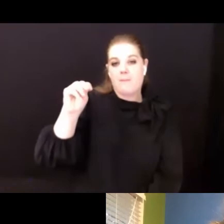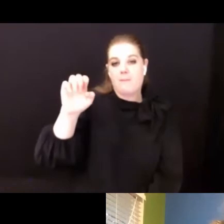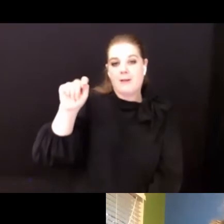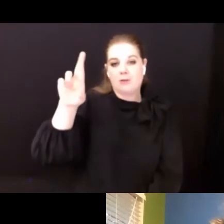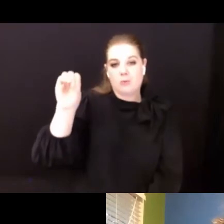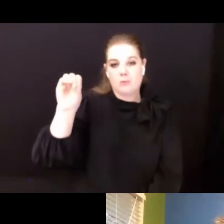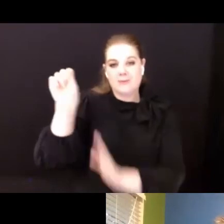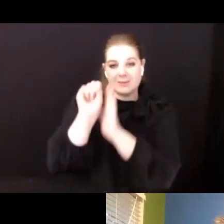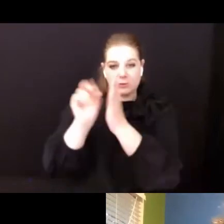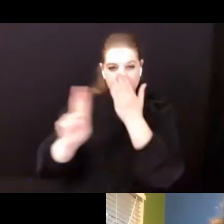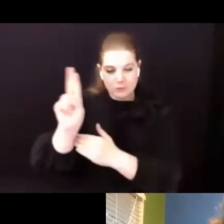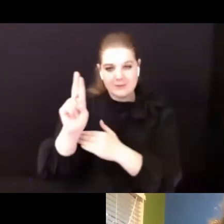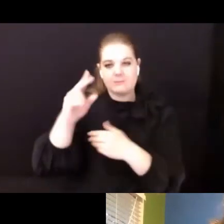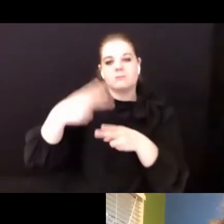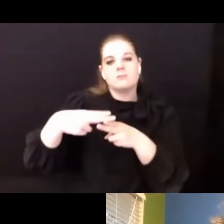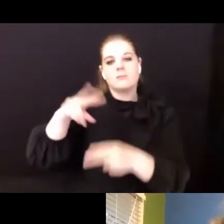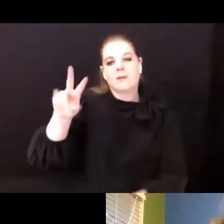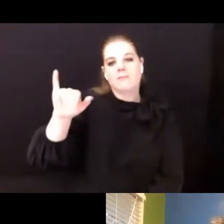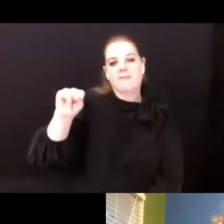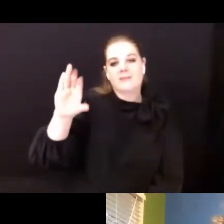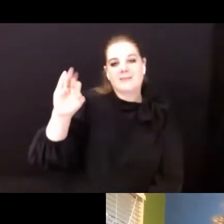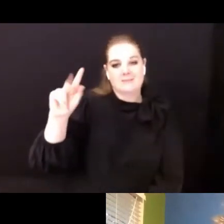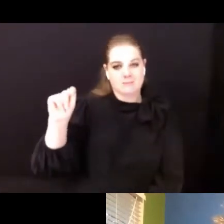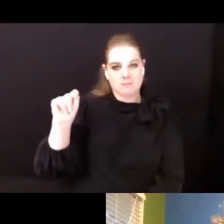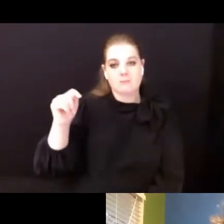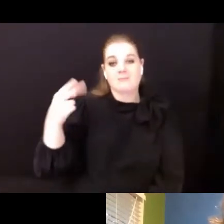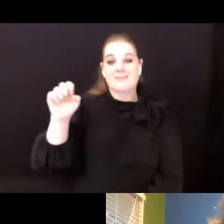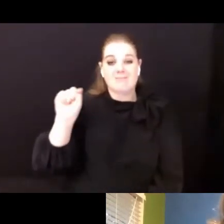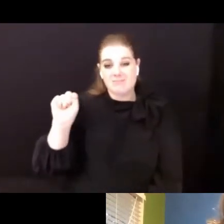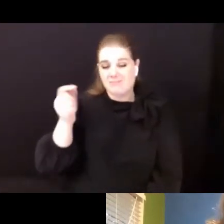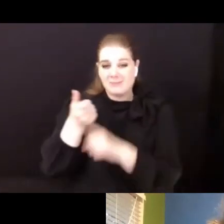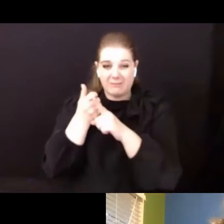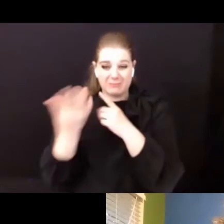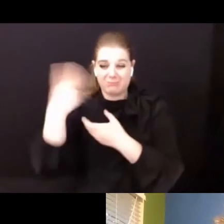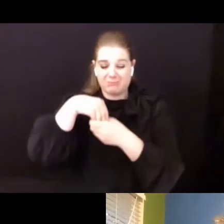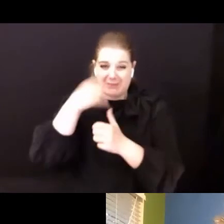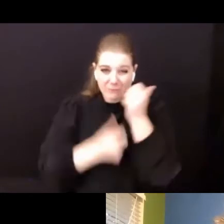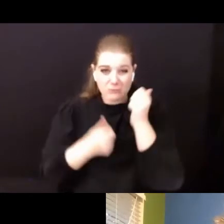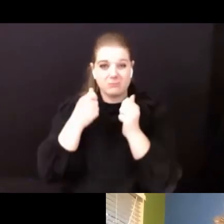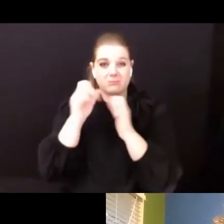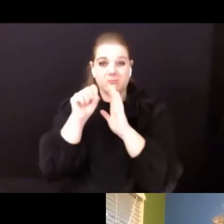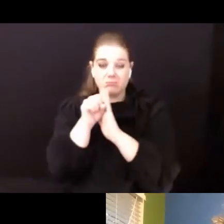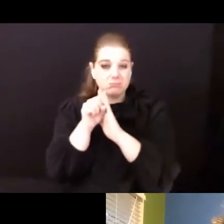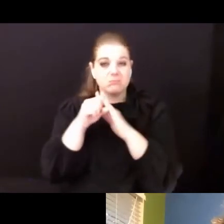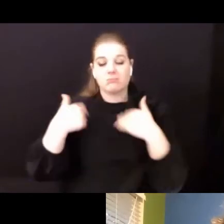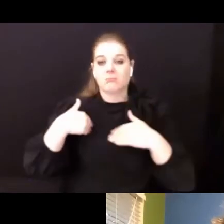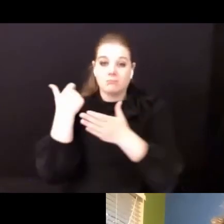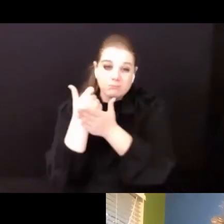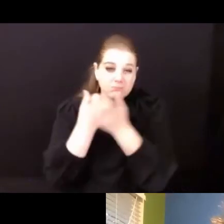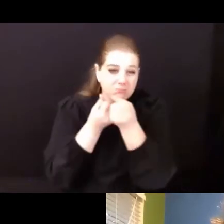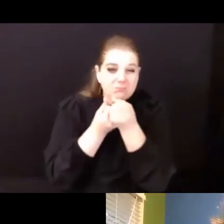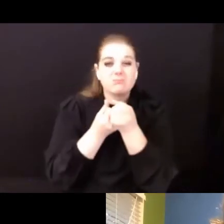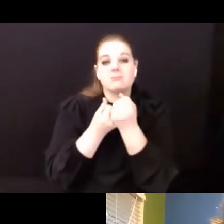been here for every session helping out with our technology. So those students have